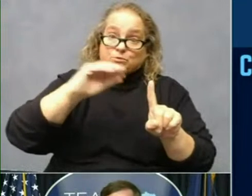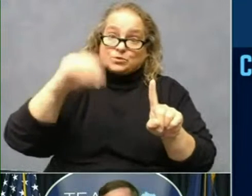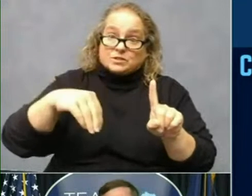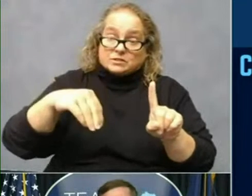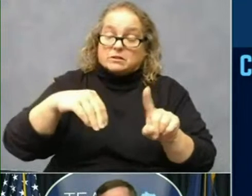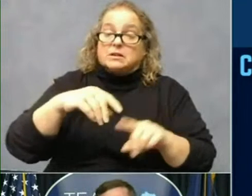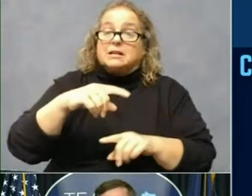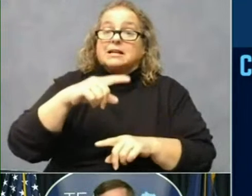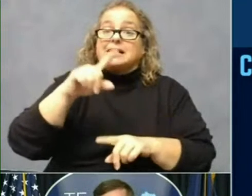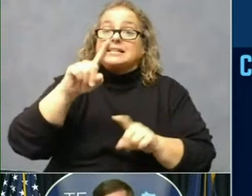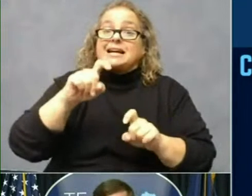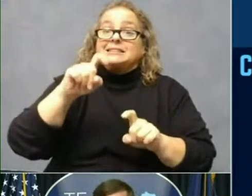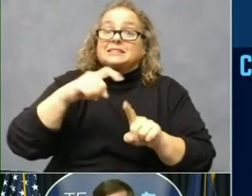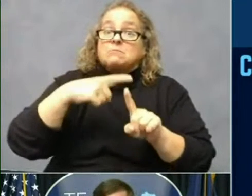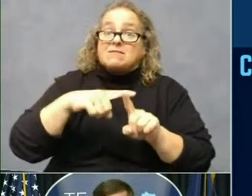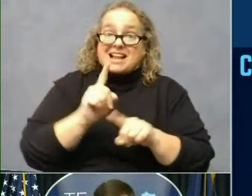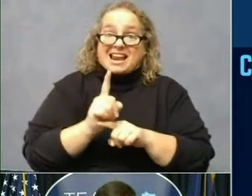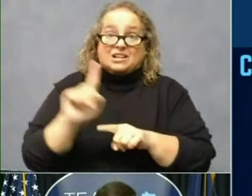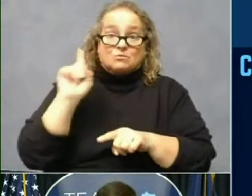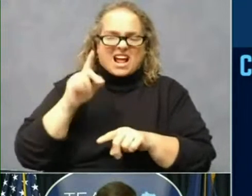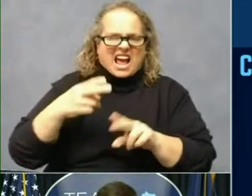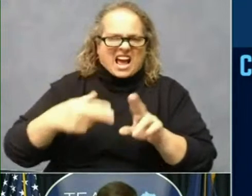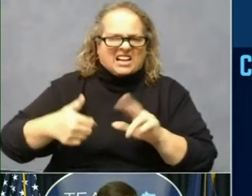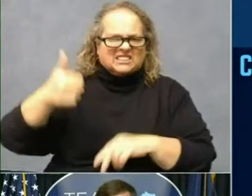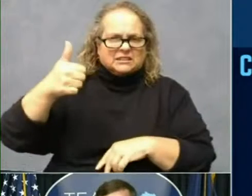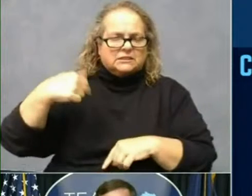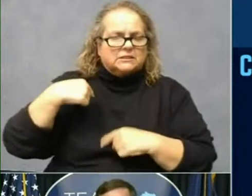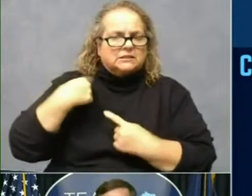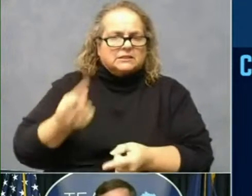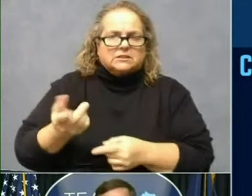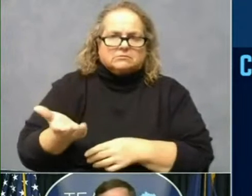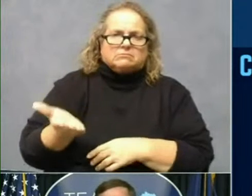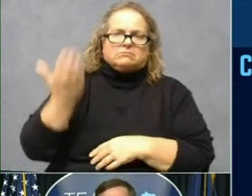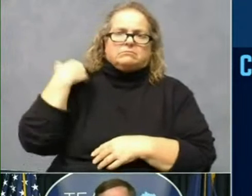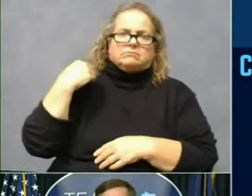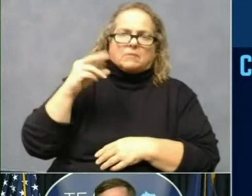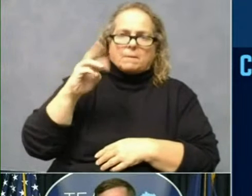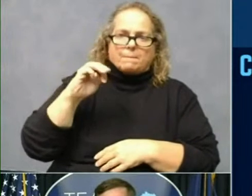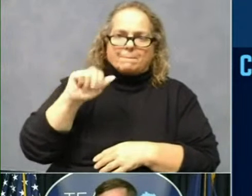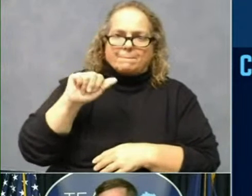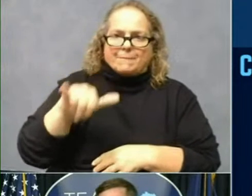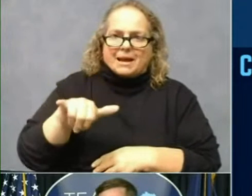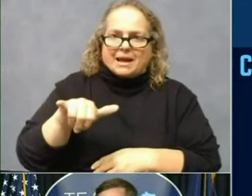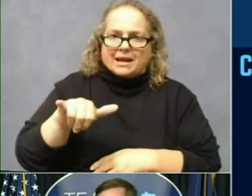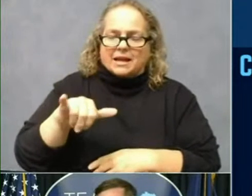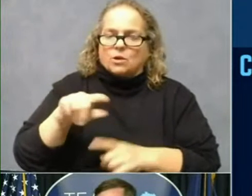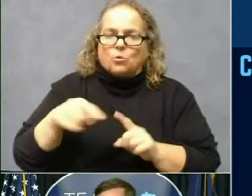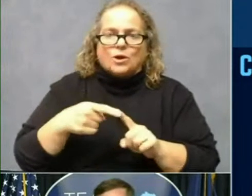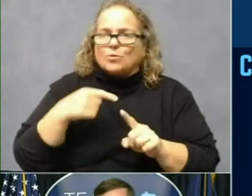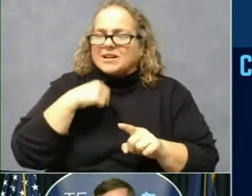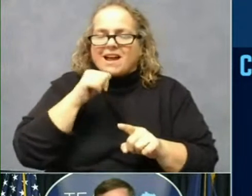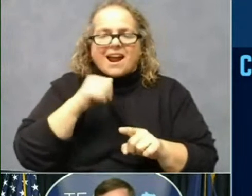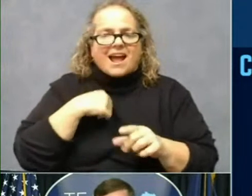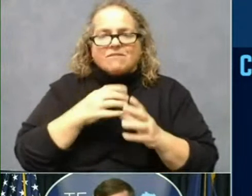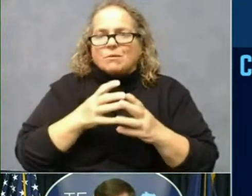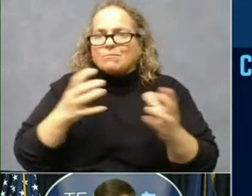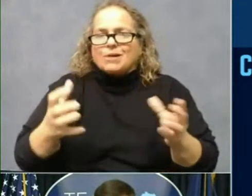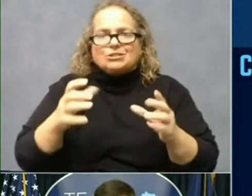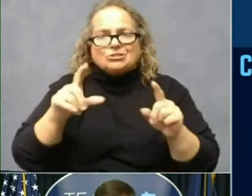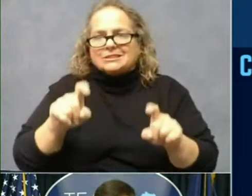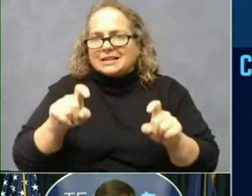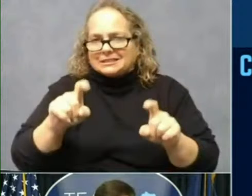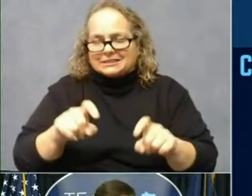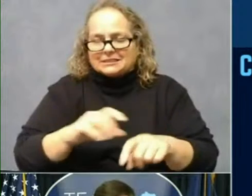since back in May when we didn't have all that much testing, and we were just asking those that we were